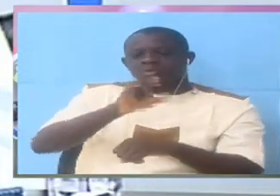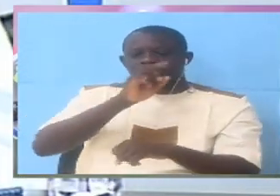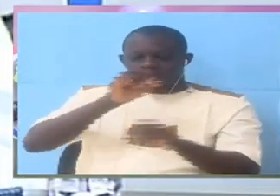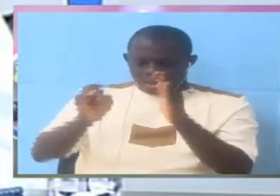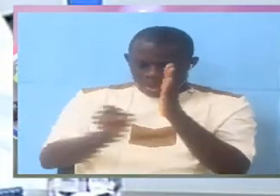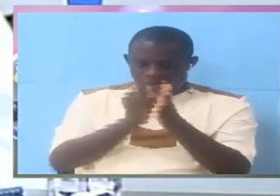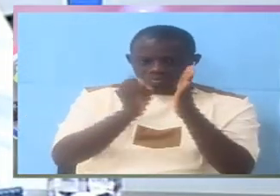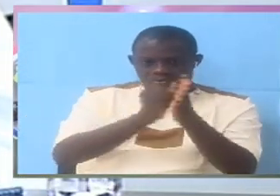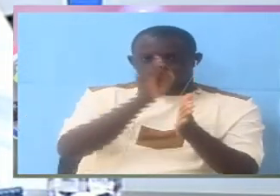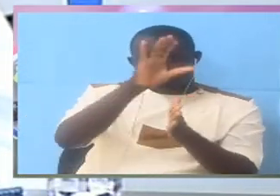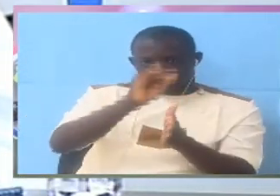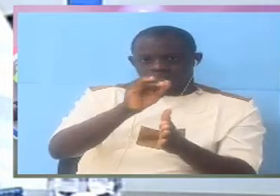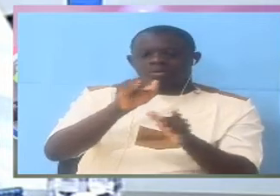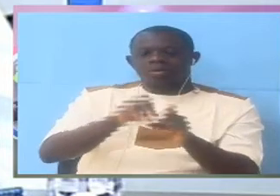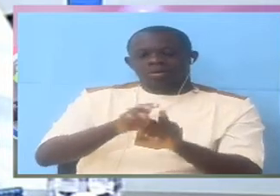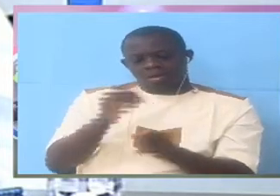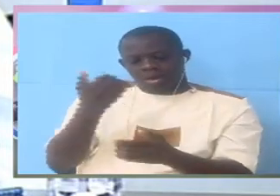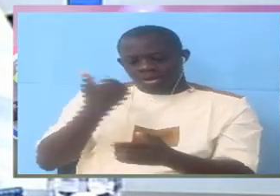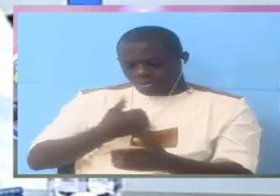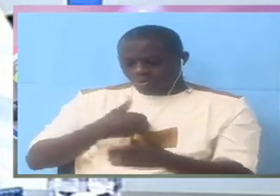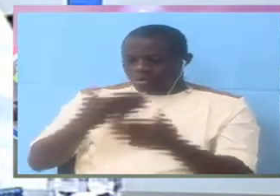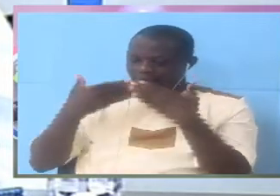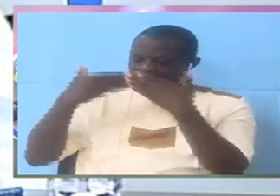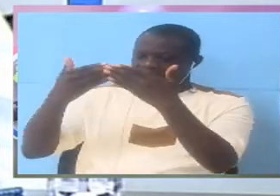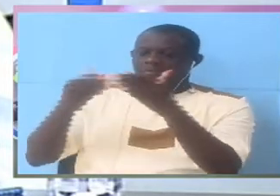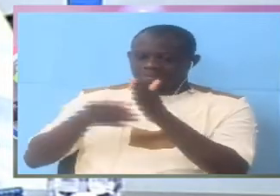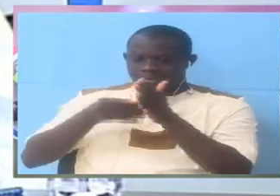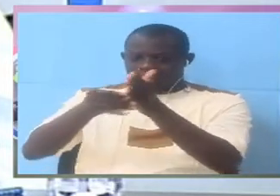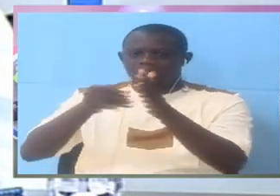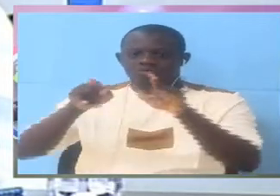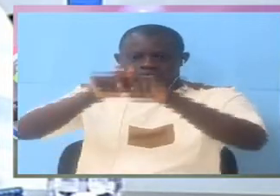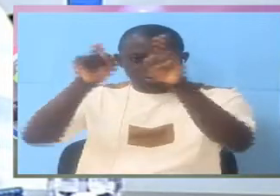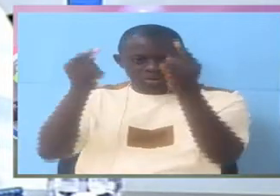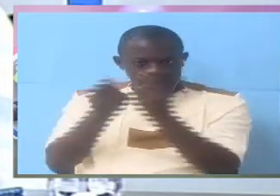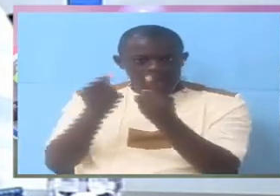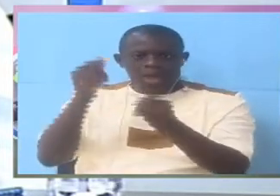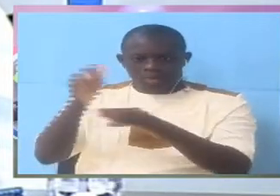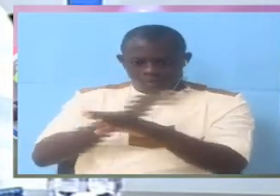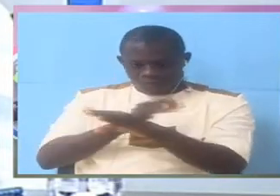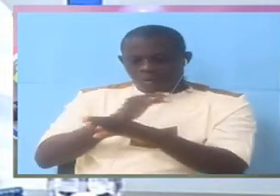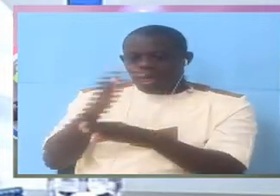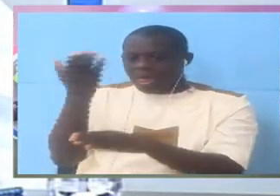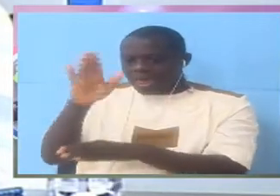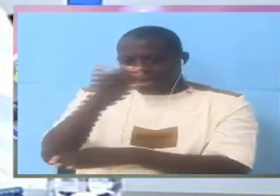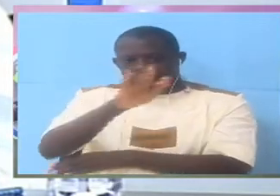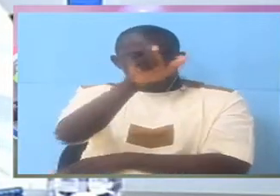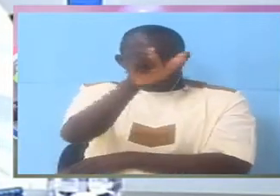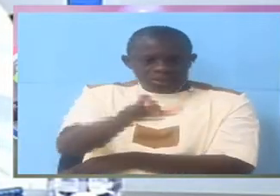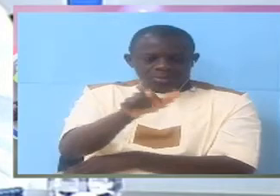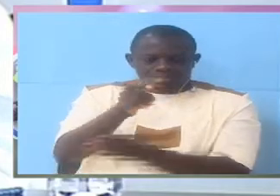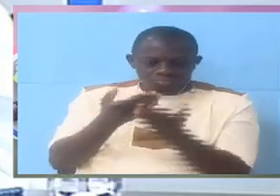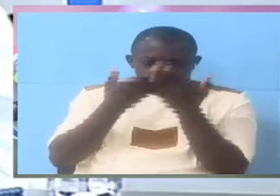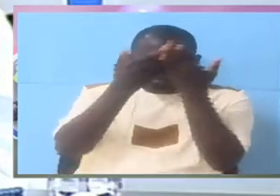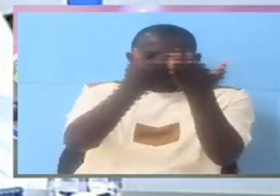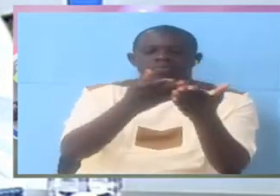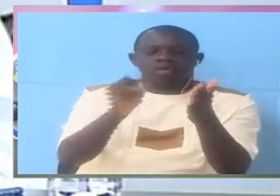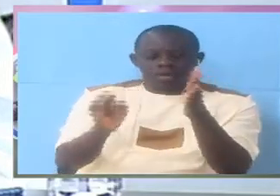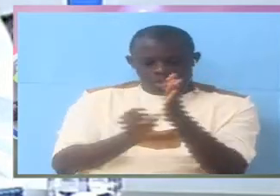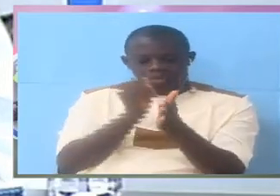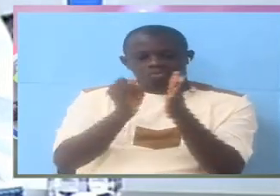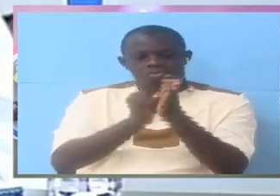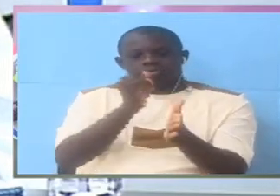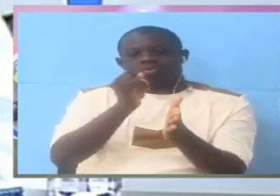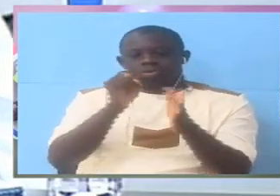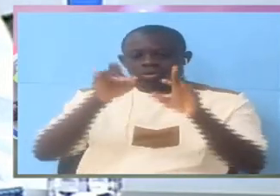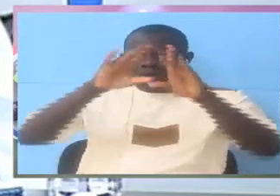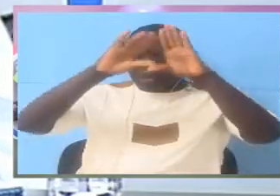Yes. Inform the DG for handing him or whoever to the investigation department for further investigation.